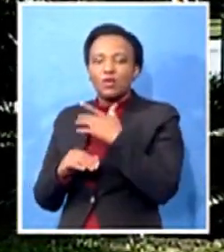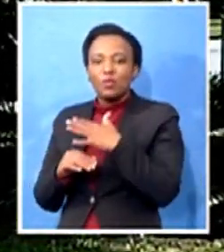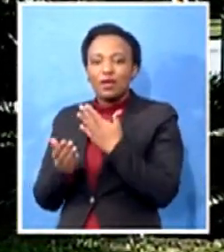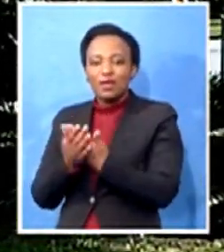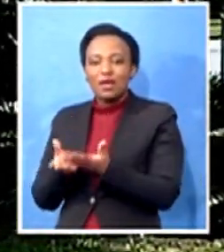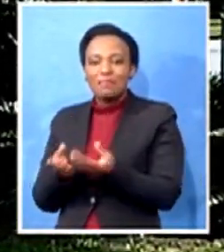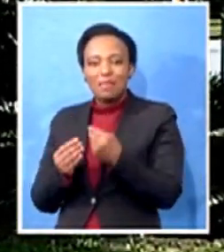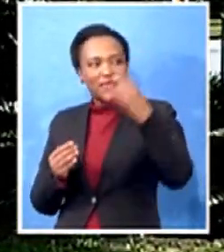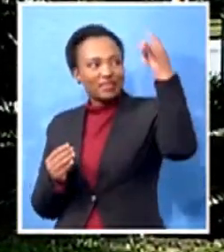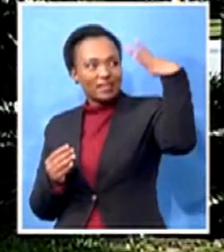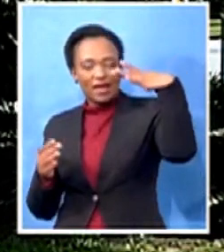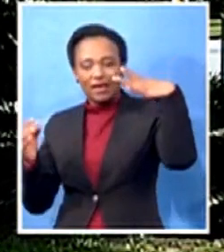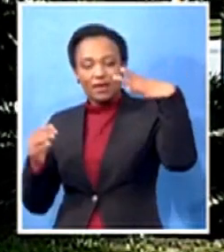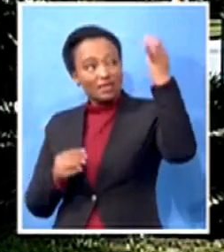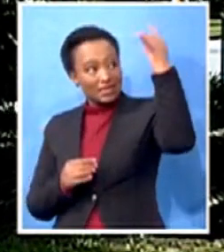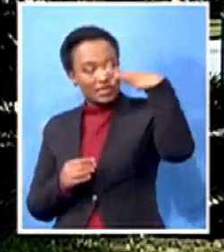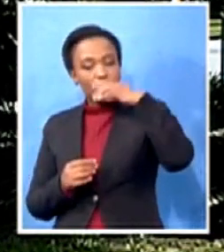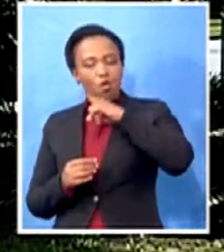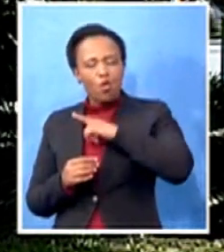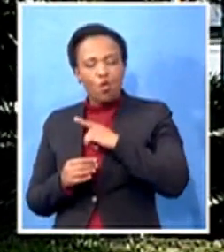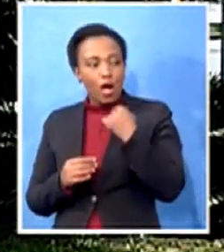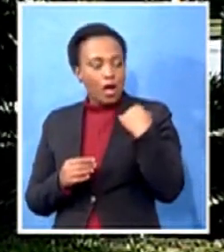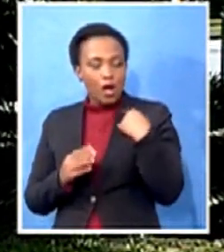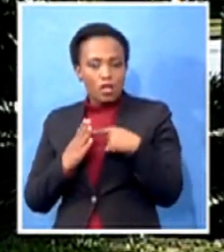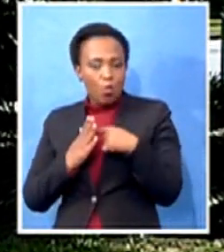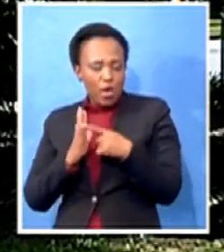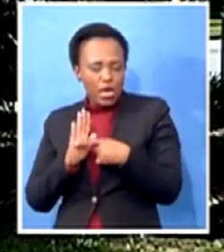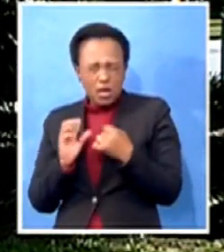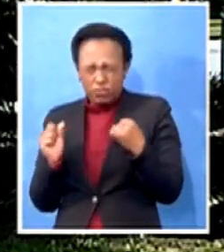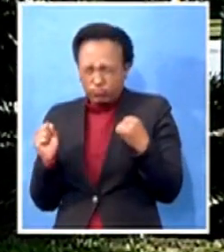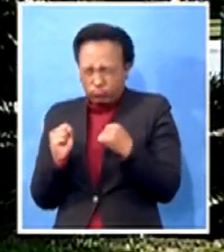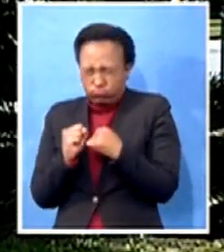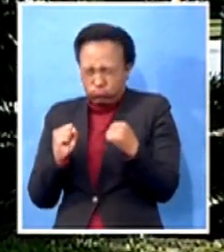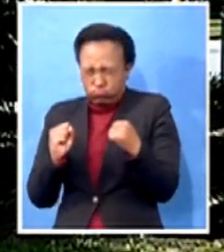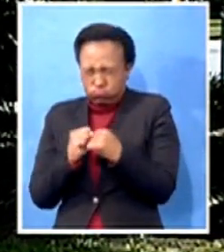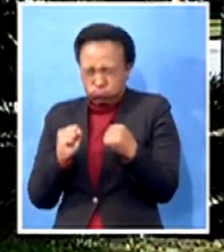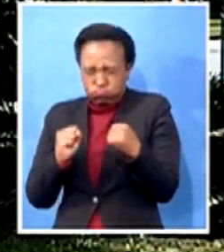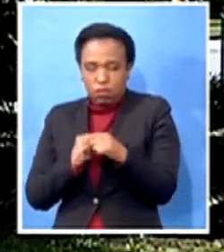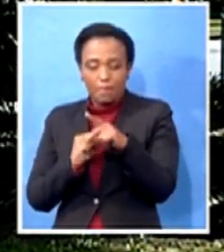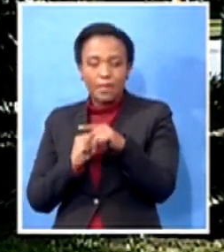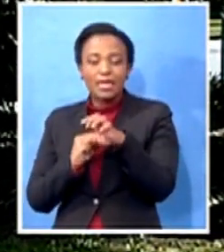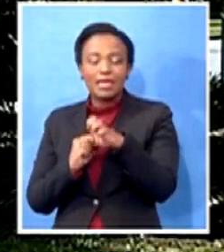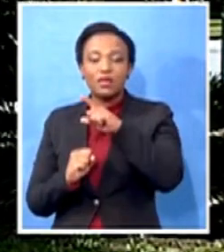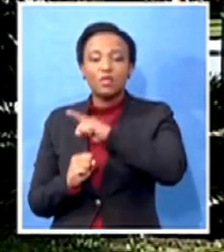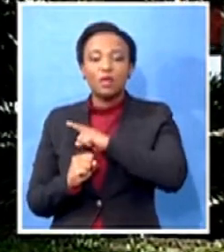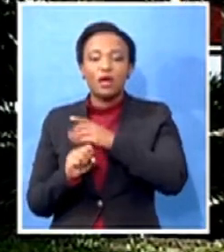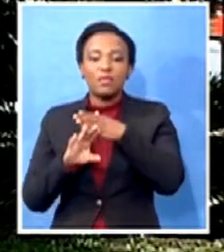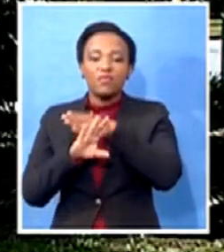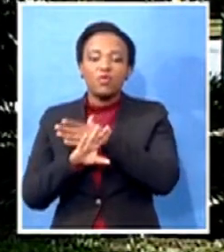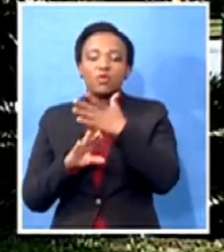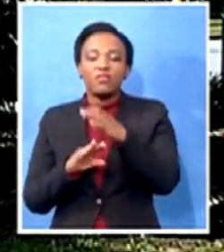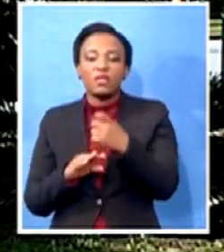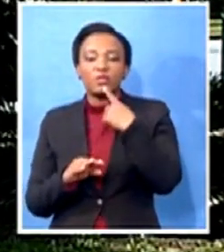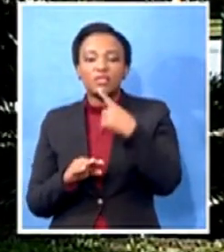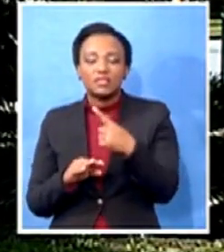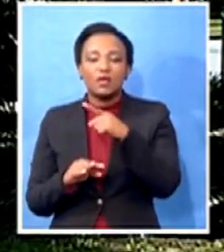the coldest week in PE for as long as I know. Like you said earlier on this week, we saw the second most coldest day since